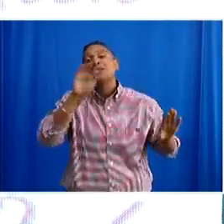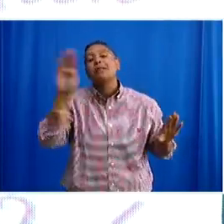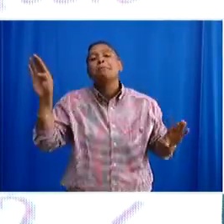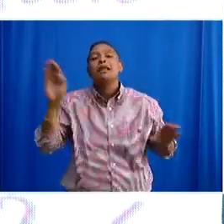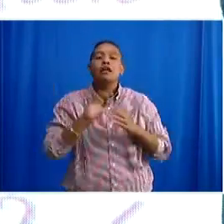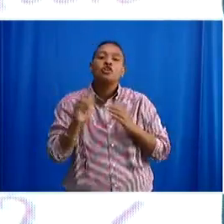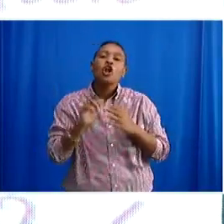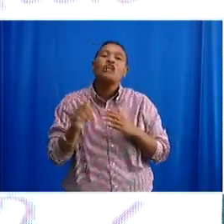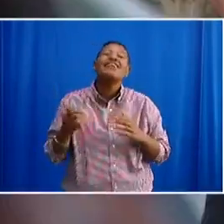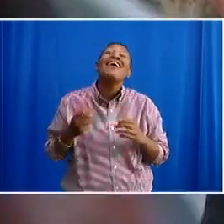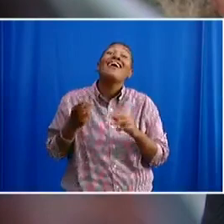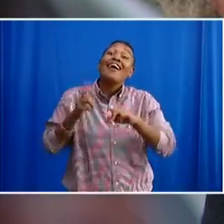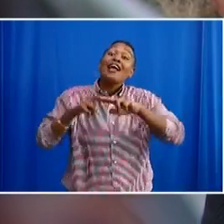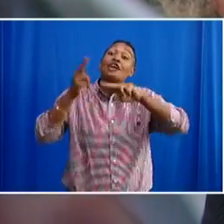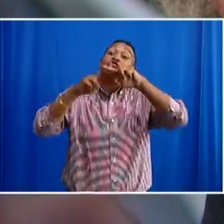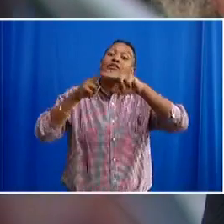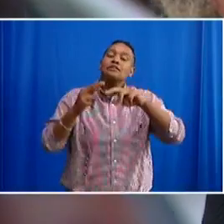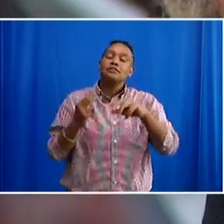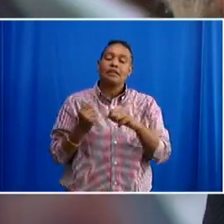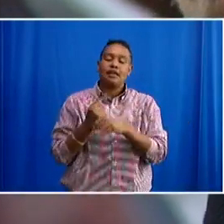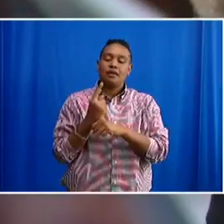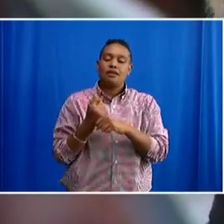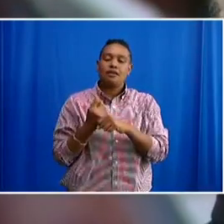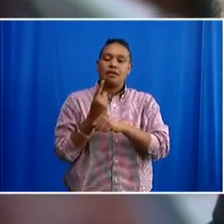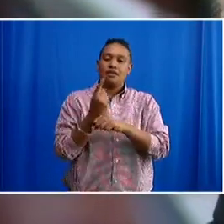year over year.